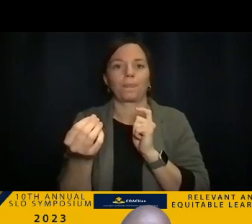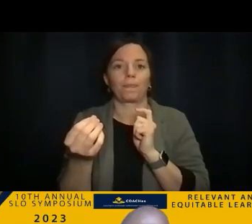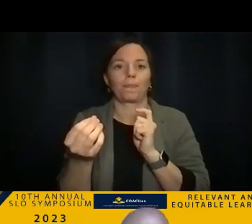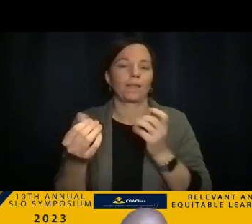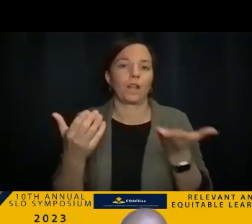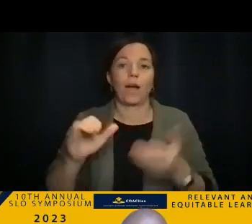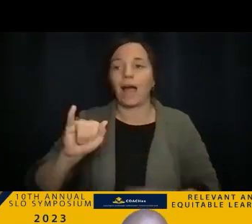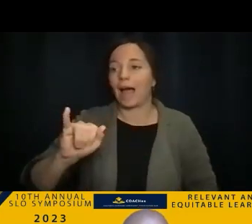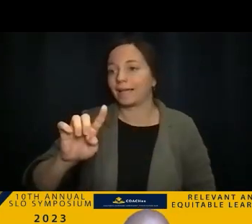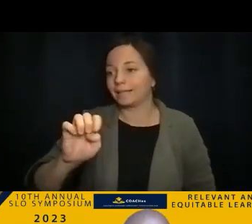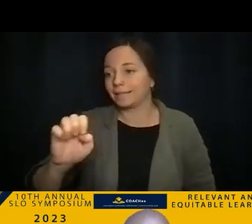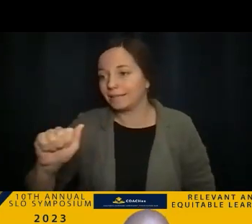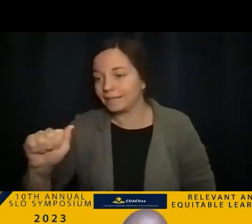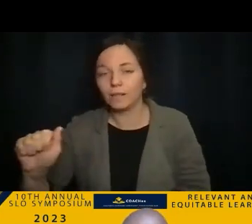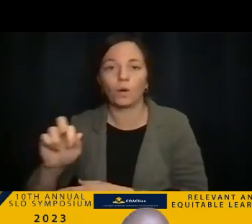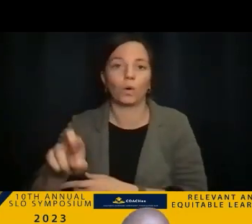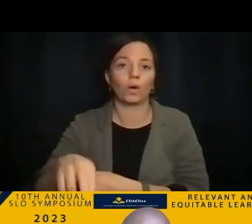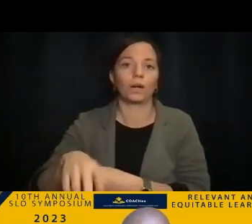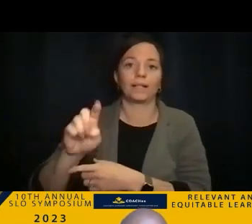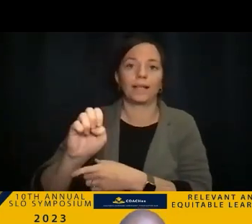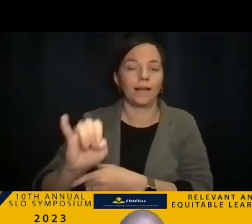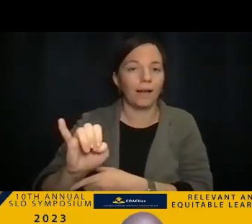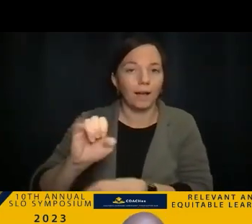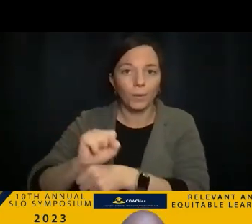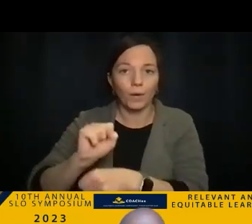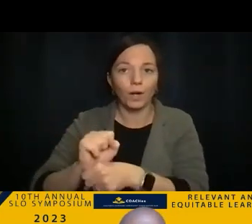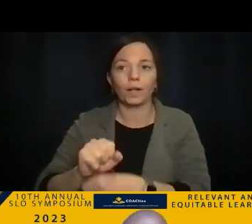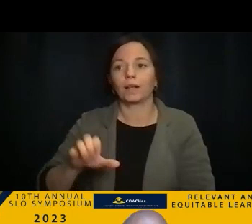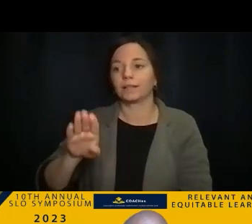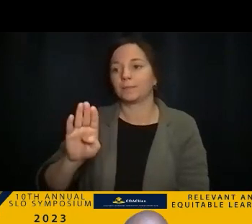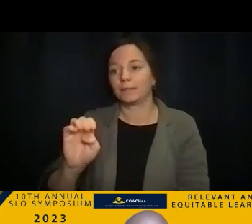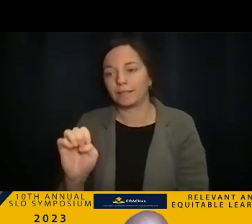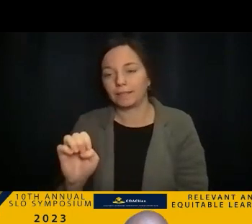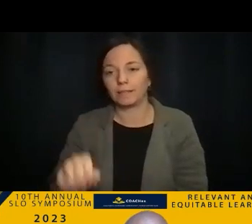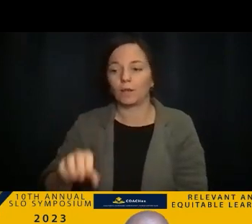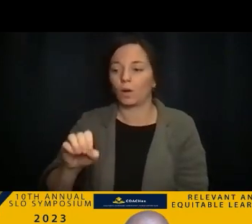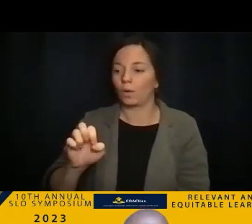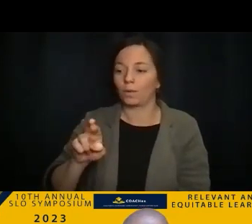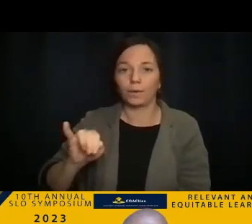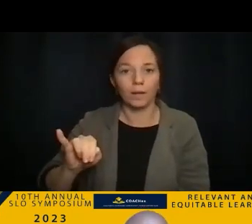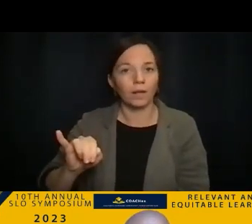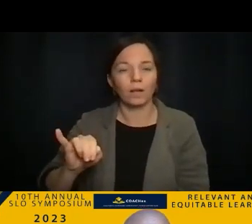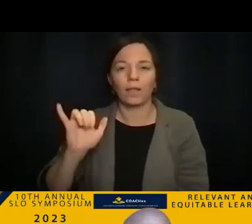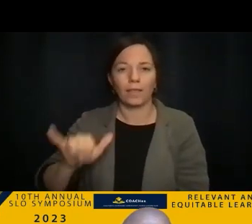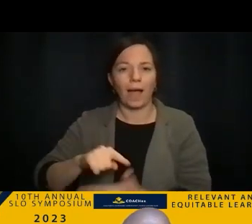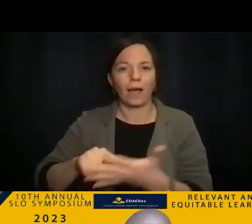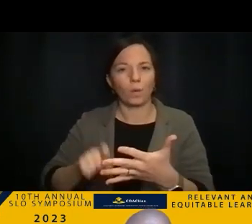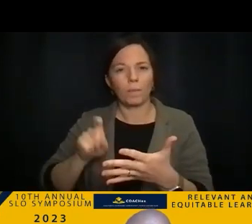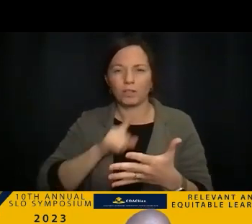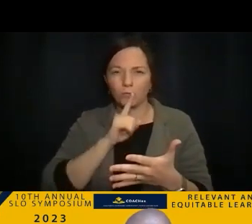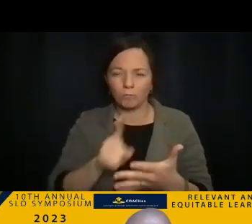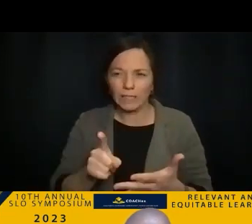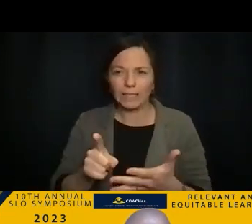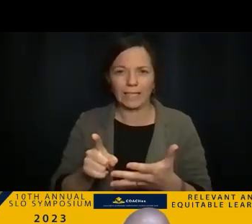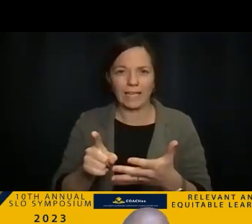DEI work in curriculum, whether CBE, you know, OER, you know, all of these things we have to reach down into